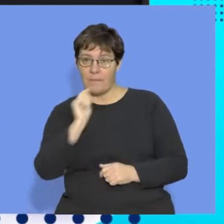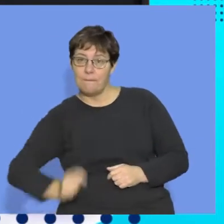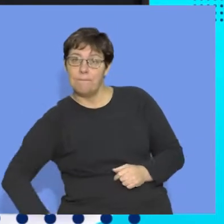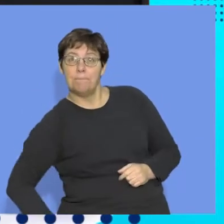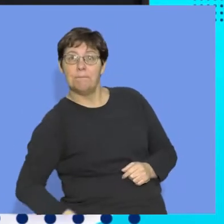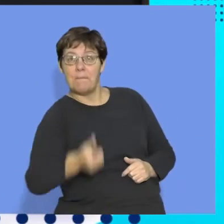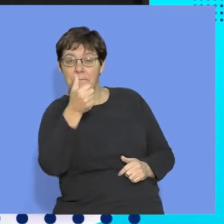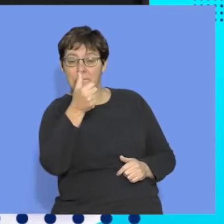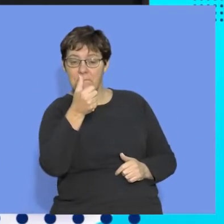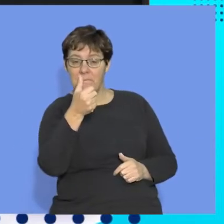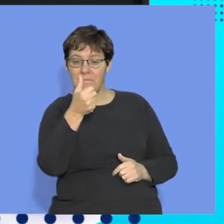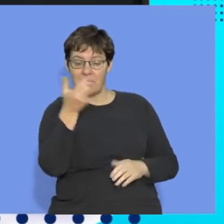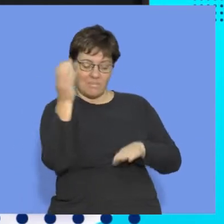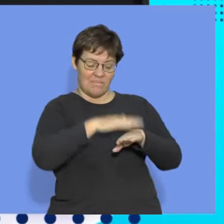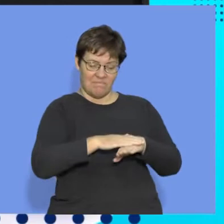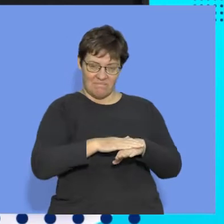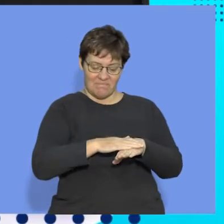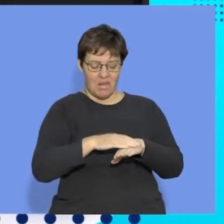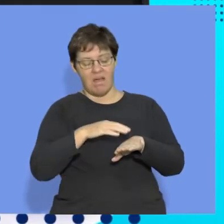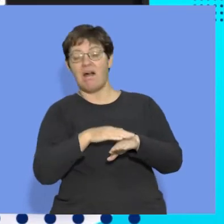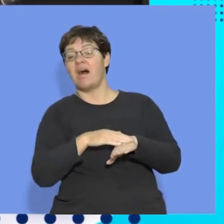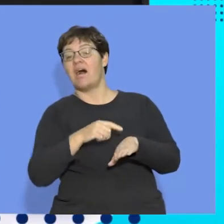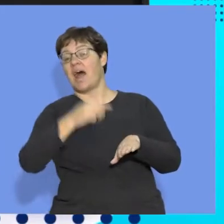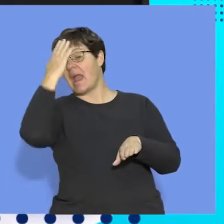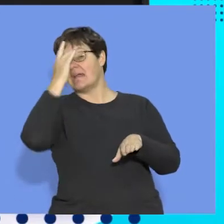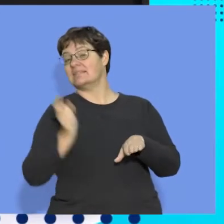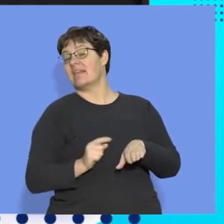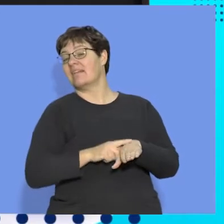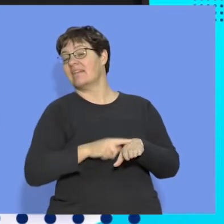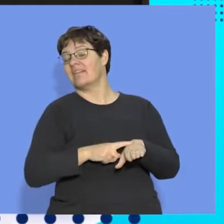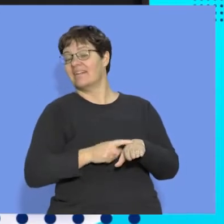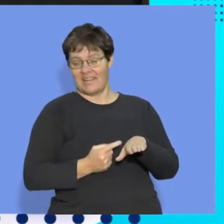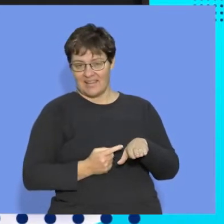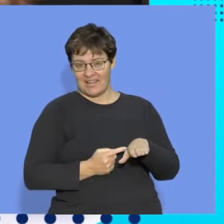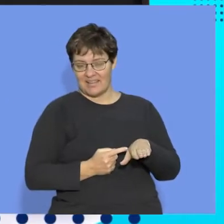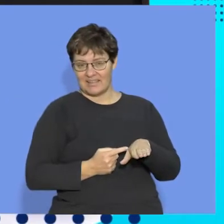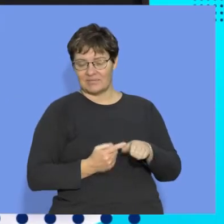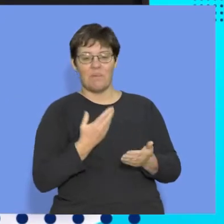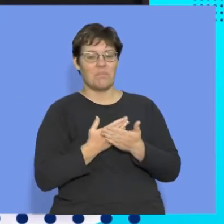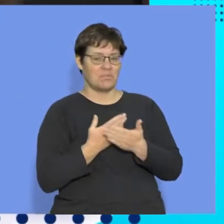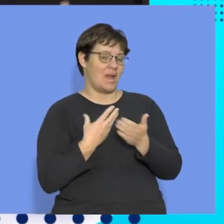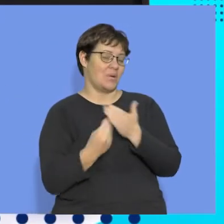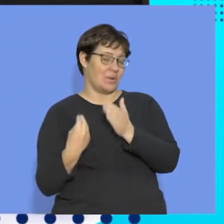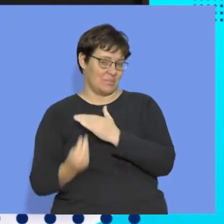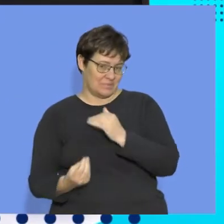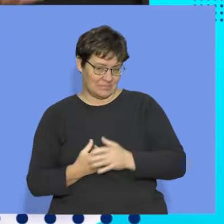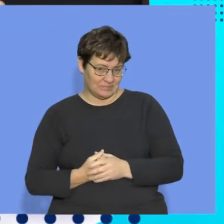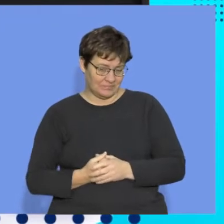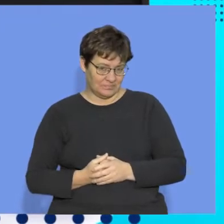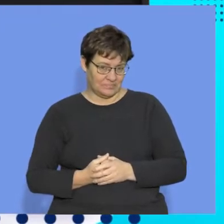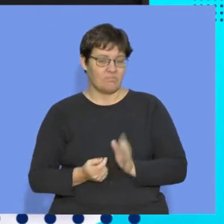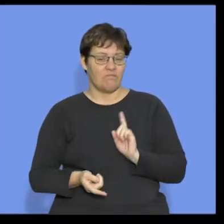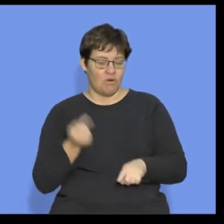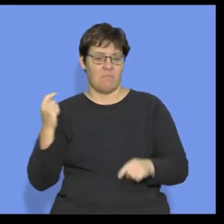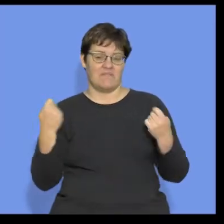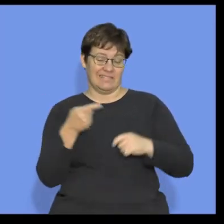we can have a chance of getting tail or head. So those are the 2 possible outcomes which we can get from there.